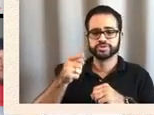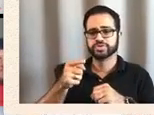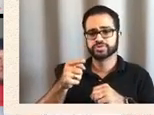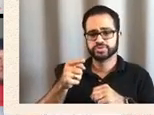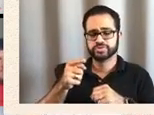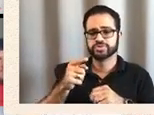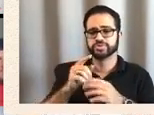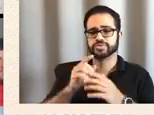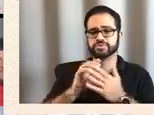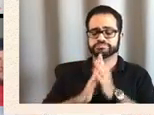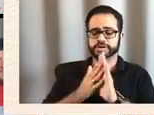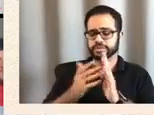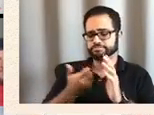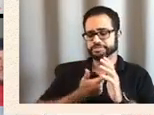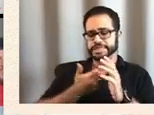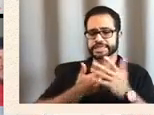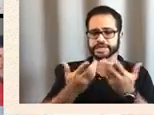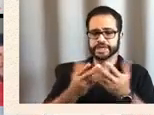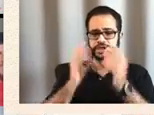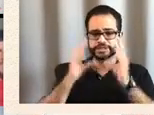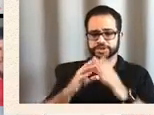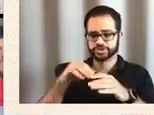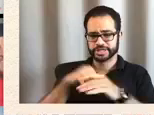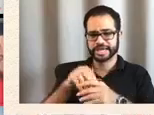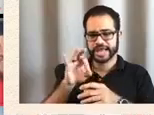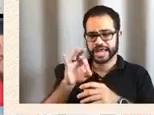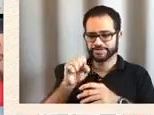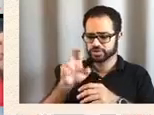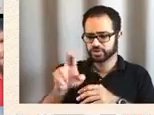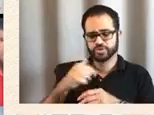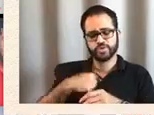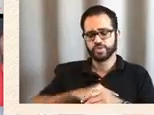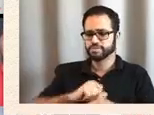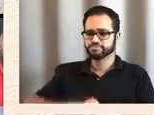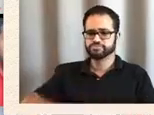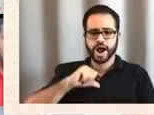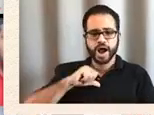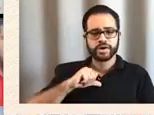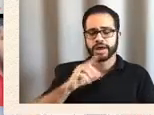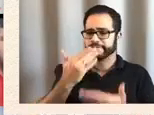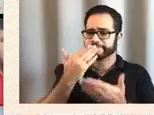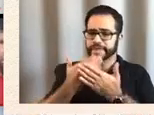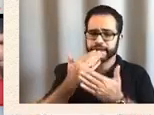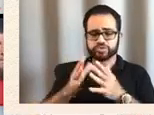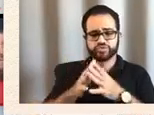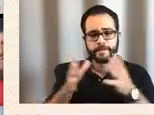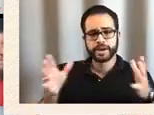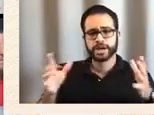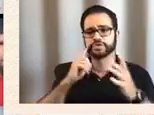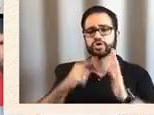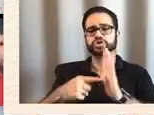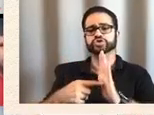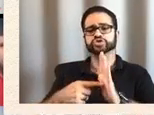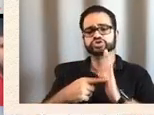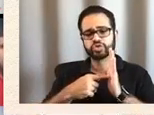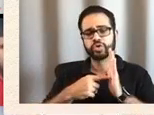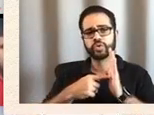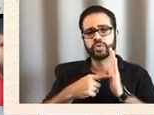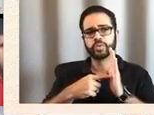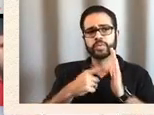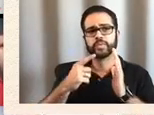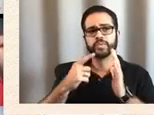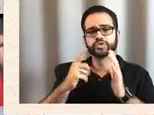instructor at FSU exciting. You make us proud, and I think you have demonstrated to the state